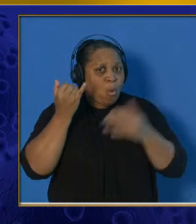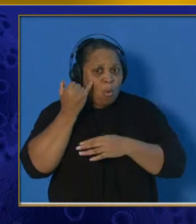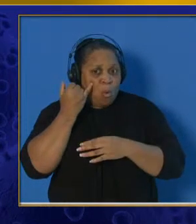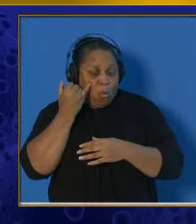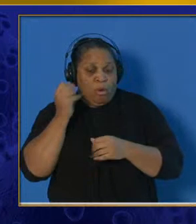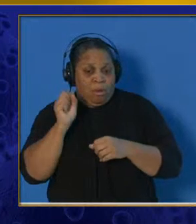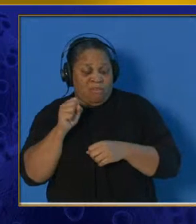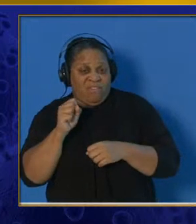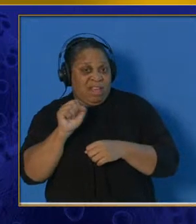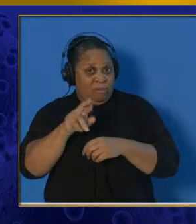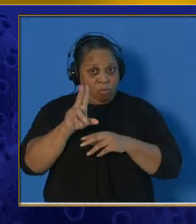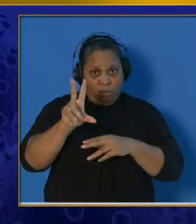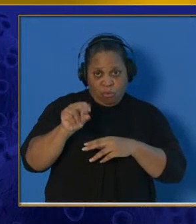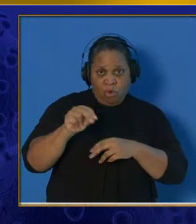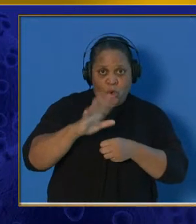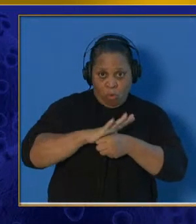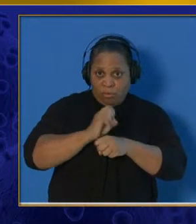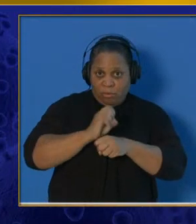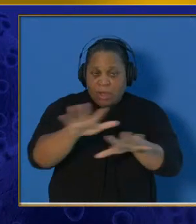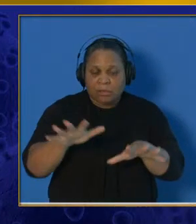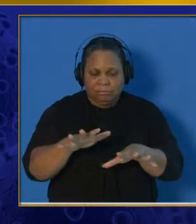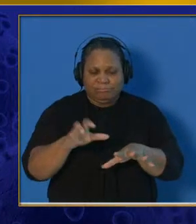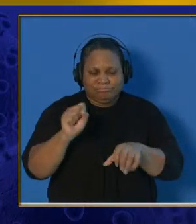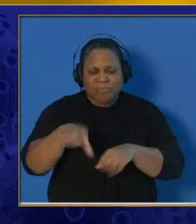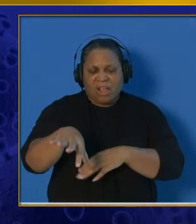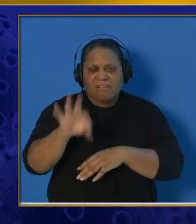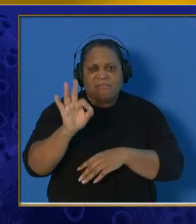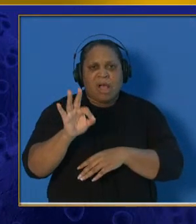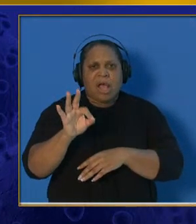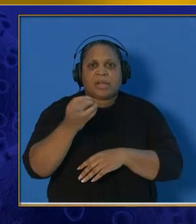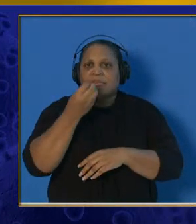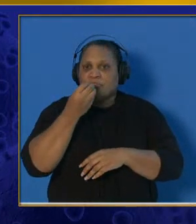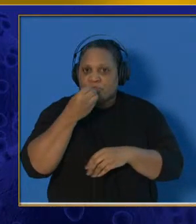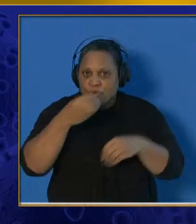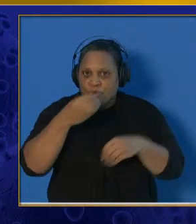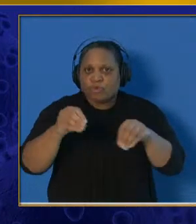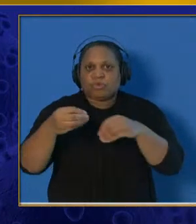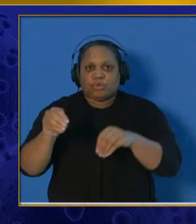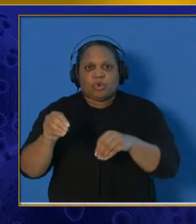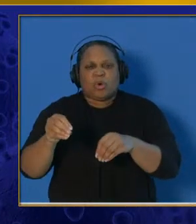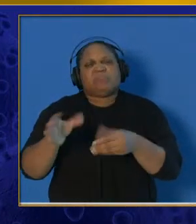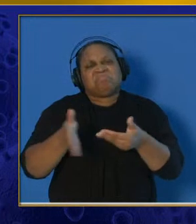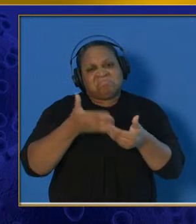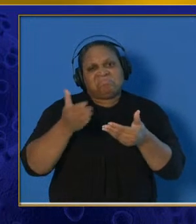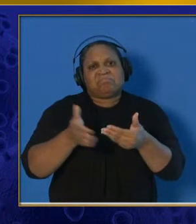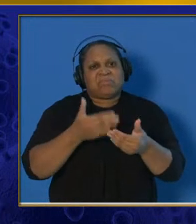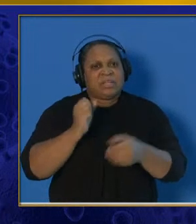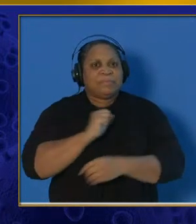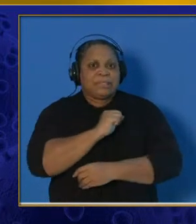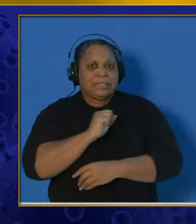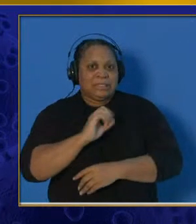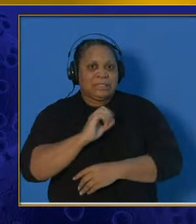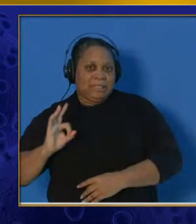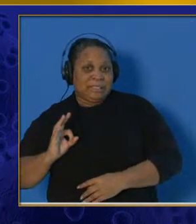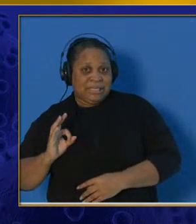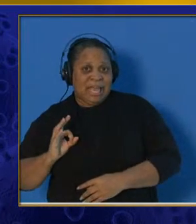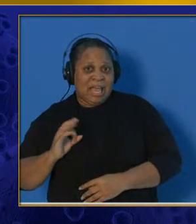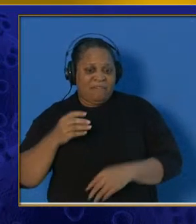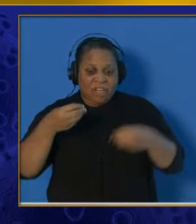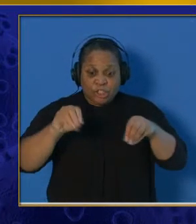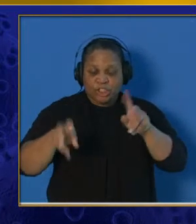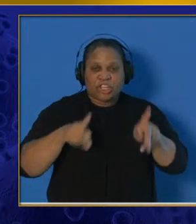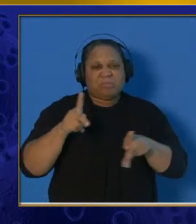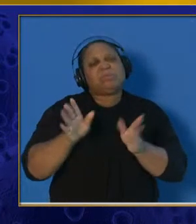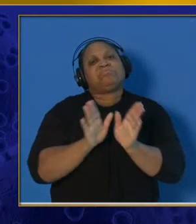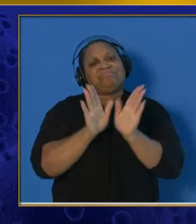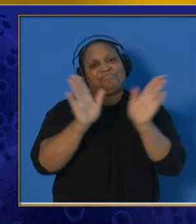status is able to do so. The grocery store offers a convenient location for staff, shoppers, and for the